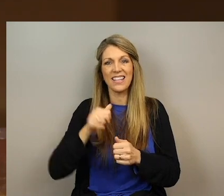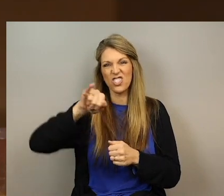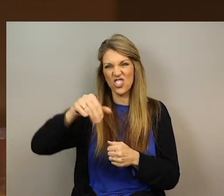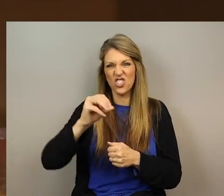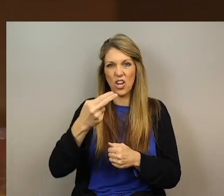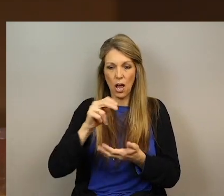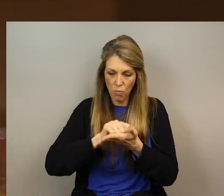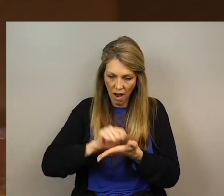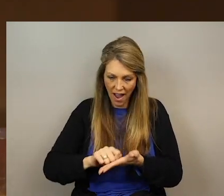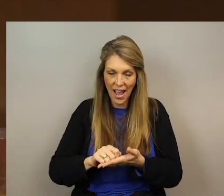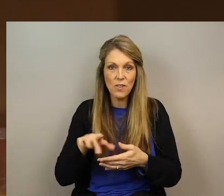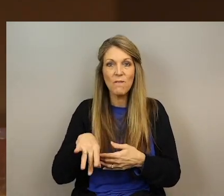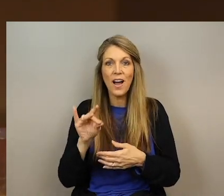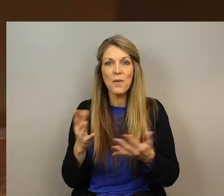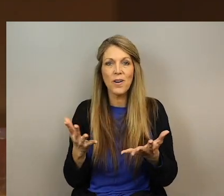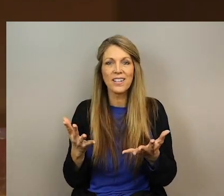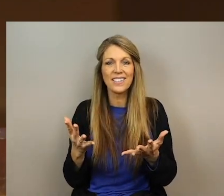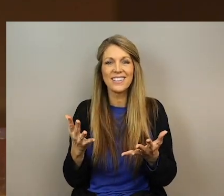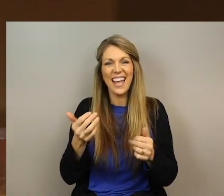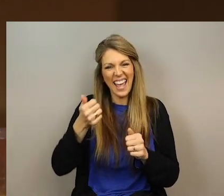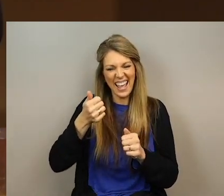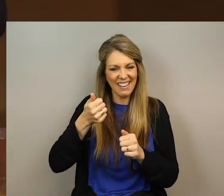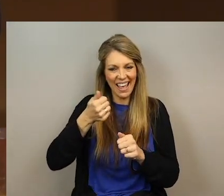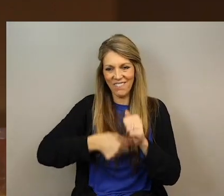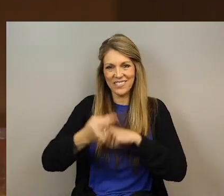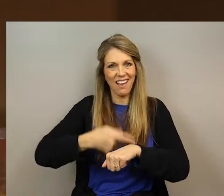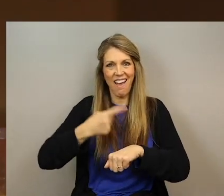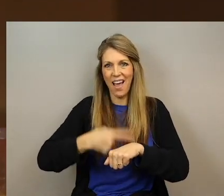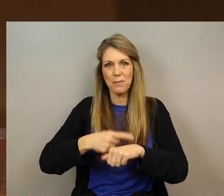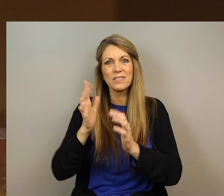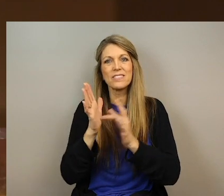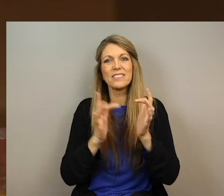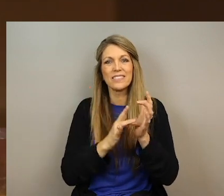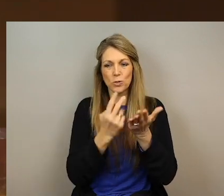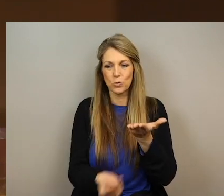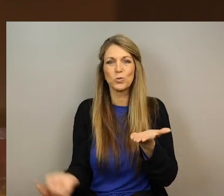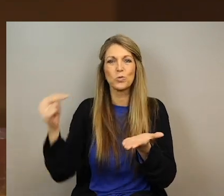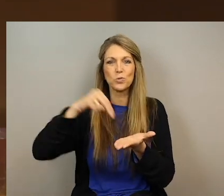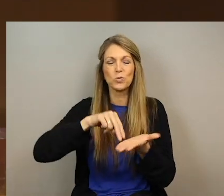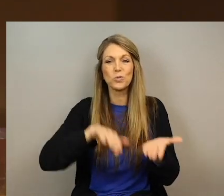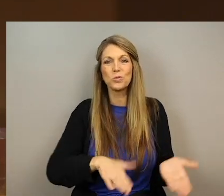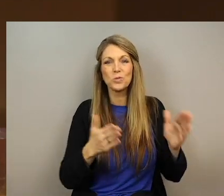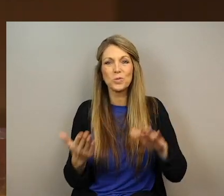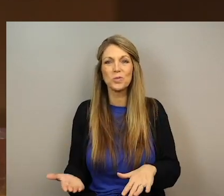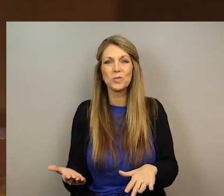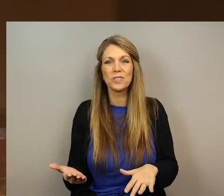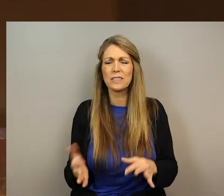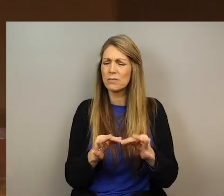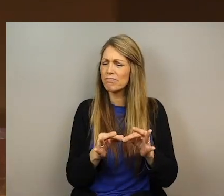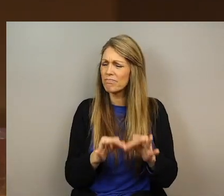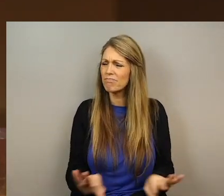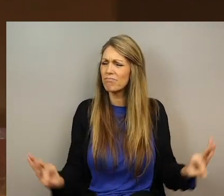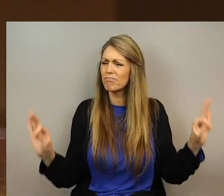John writes, what you're going to find is that every time Jesus being raised from the dead is an